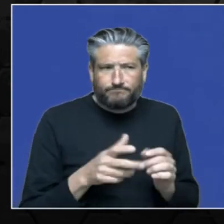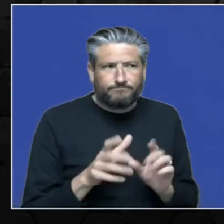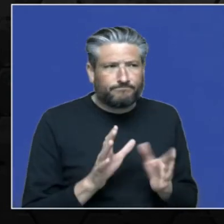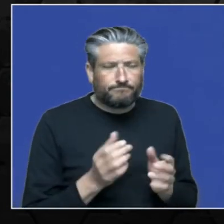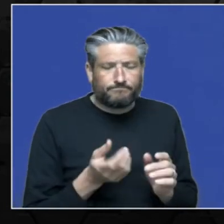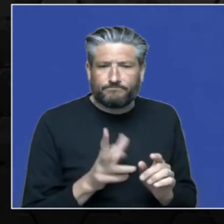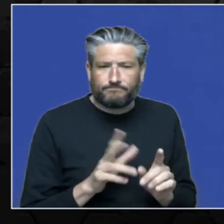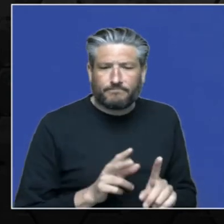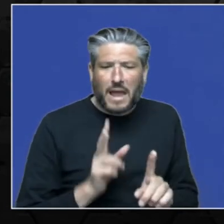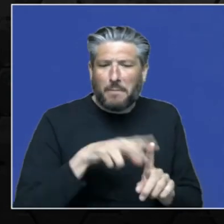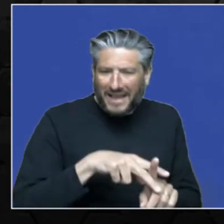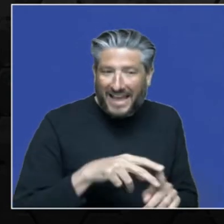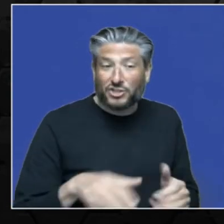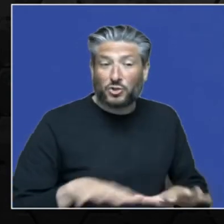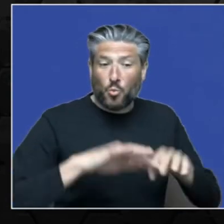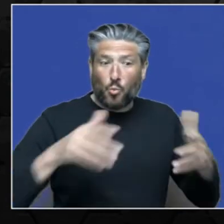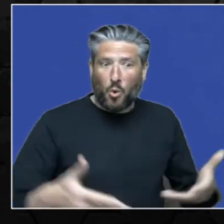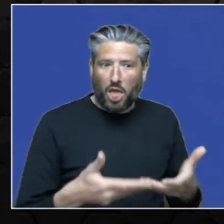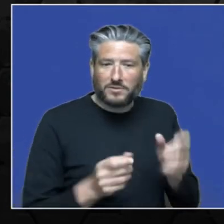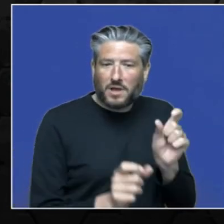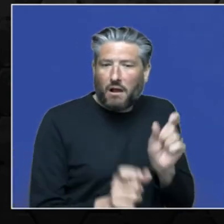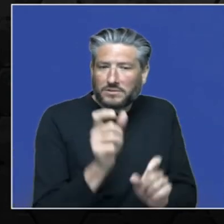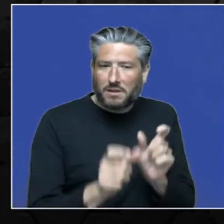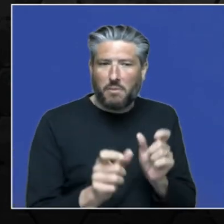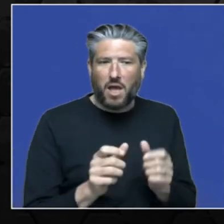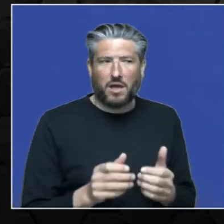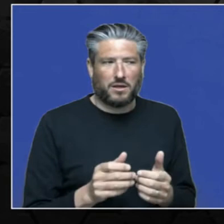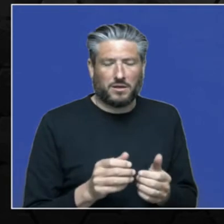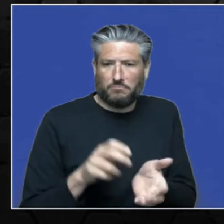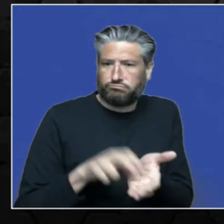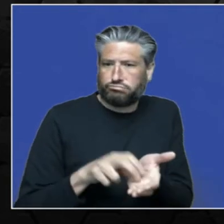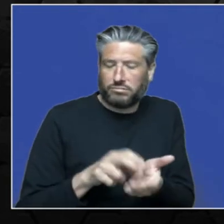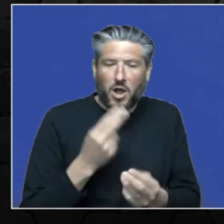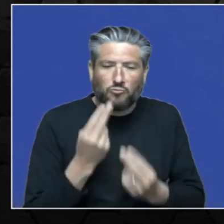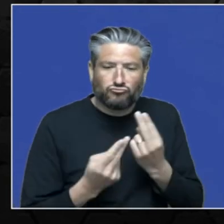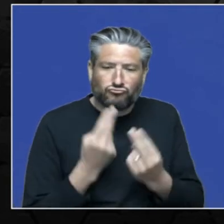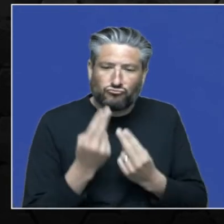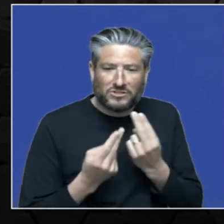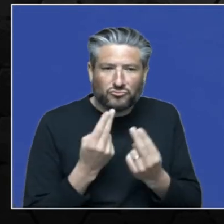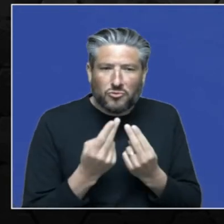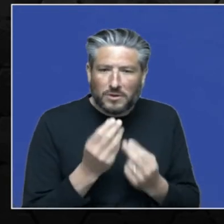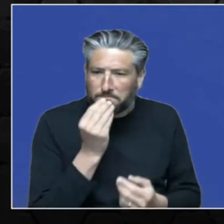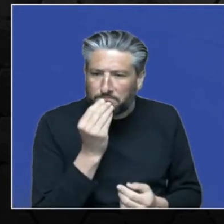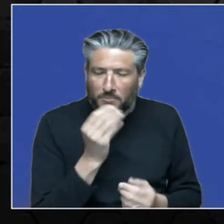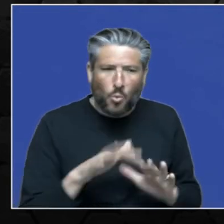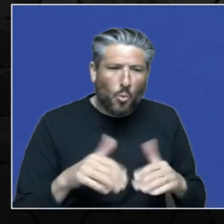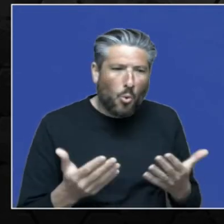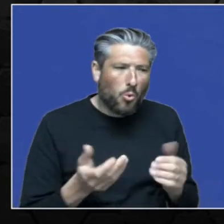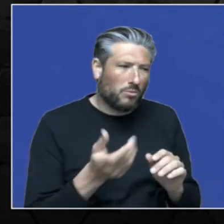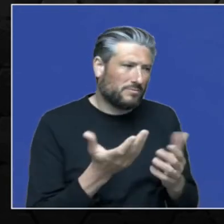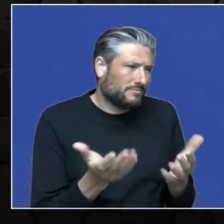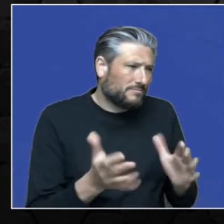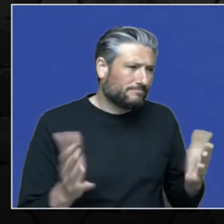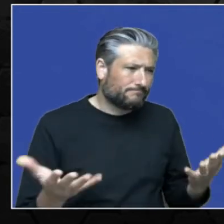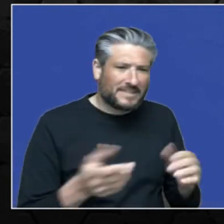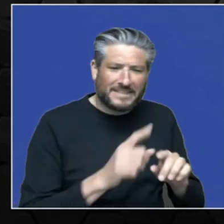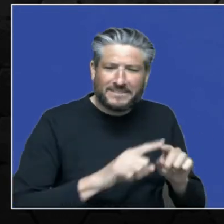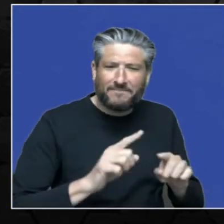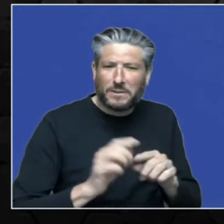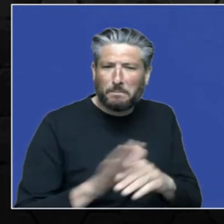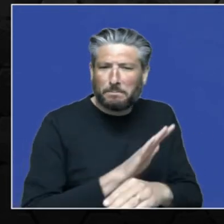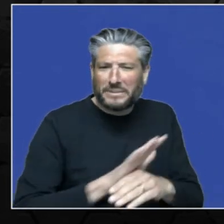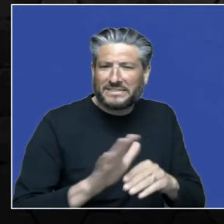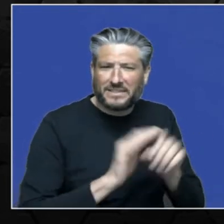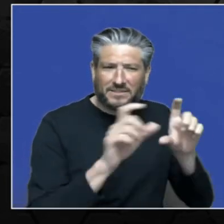over the world, they go to this restaurant or some kind of business and they leave reviews behind. Going through all the reviews manually and